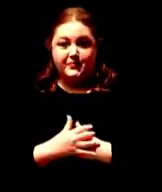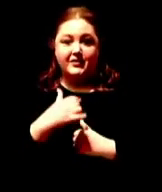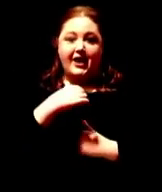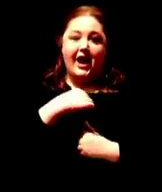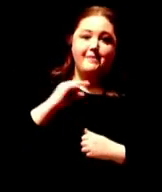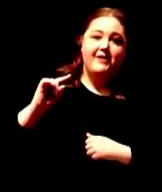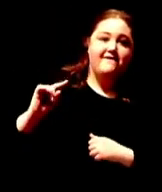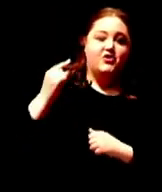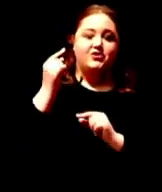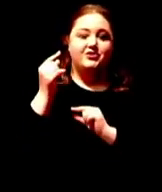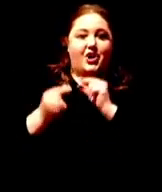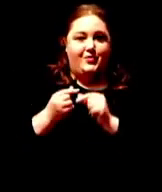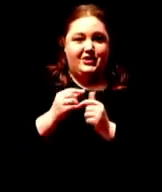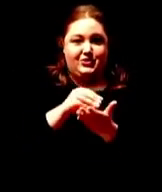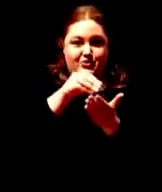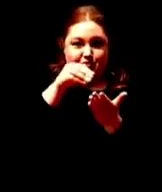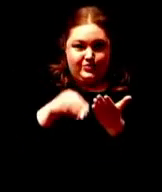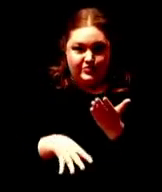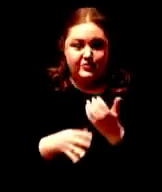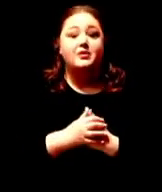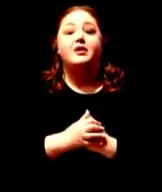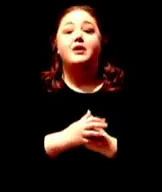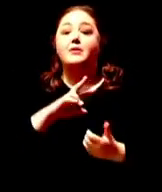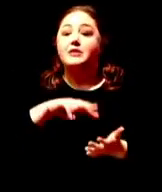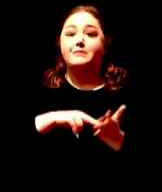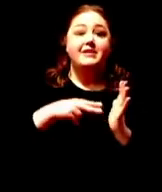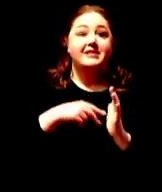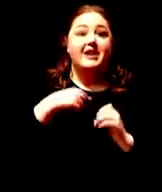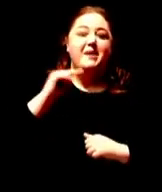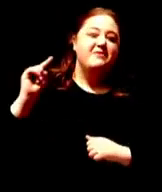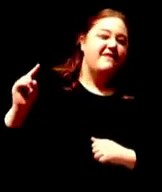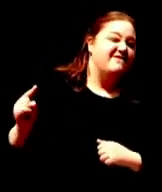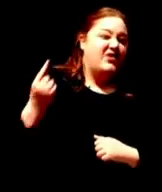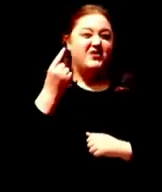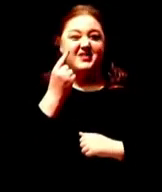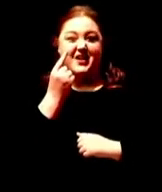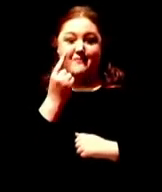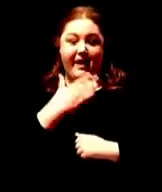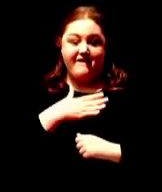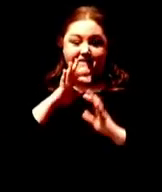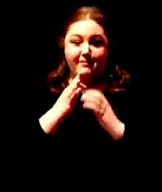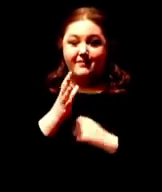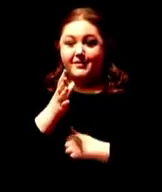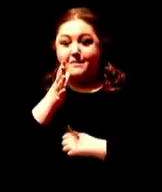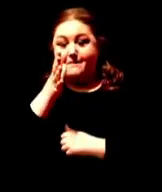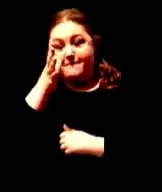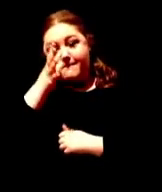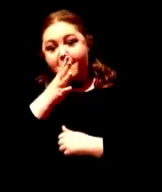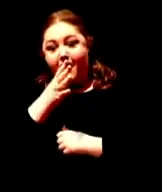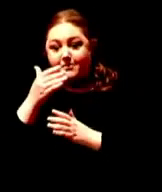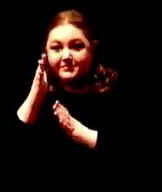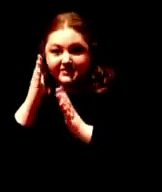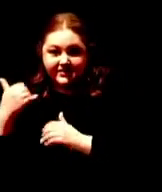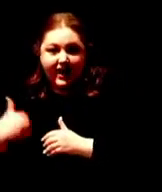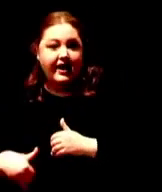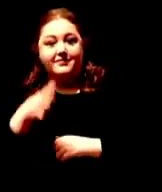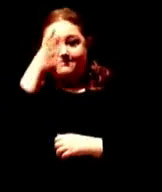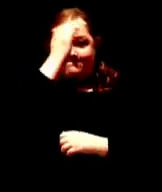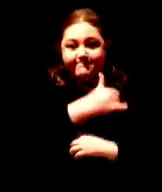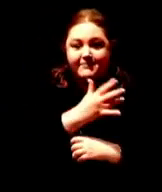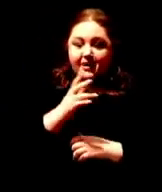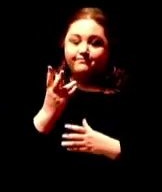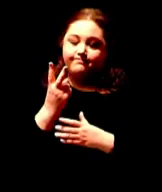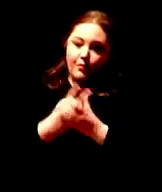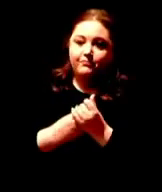a first-generation student, which means I am the first in the history of both sides of my family to graduate high school and